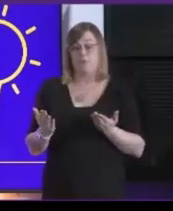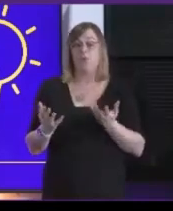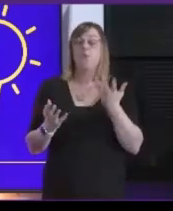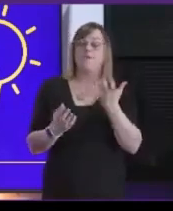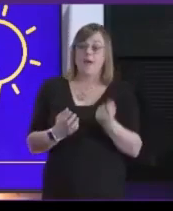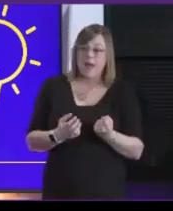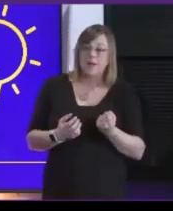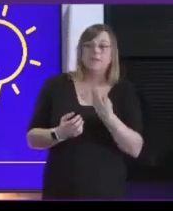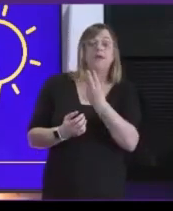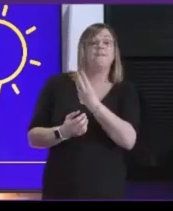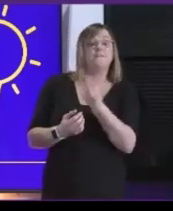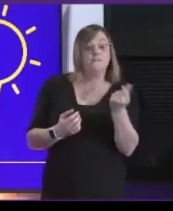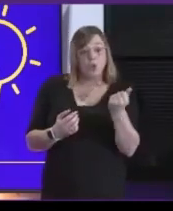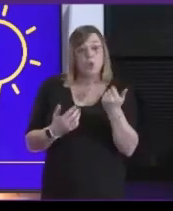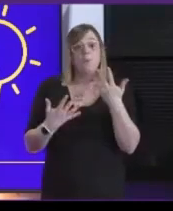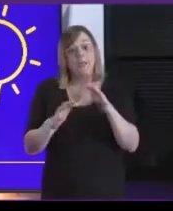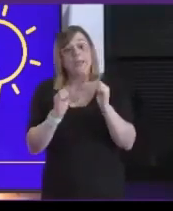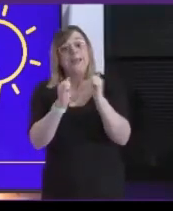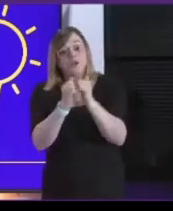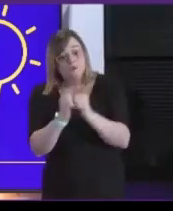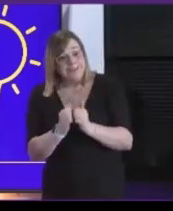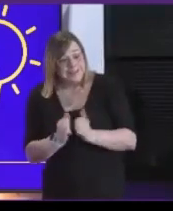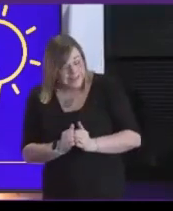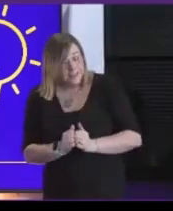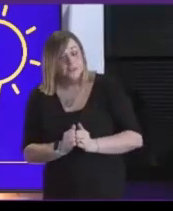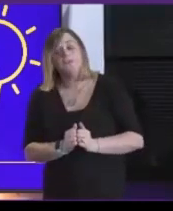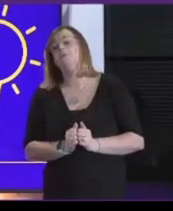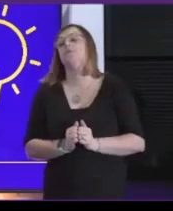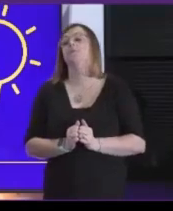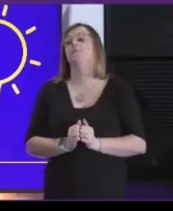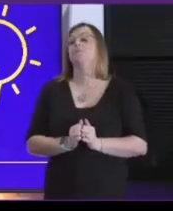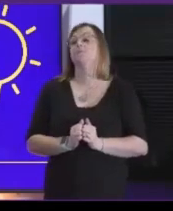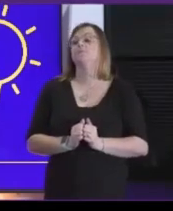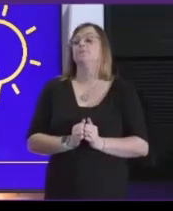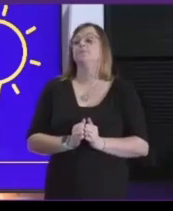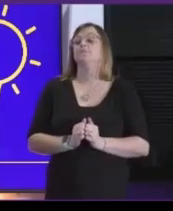couple that we've agreed upon, and you know, it was quite